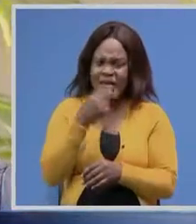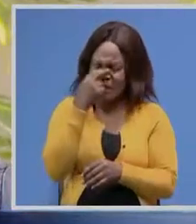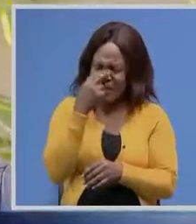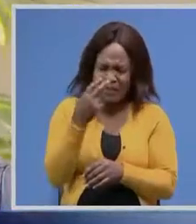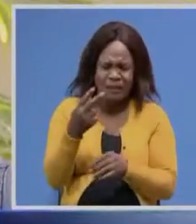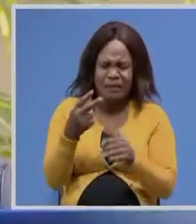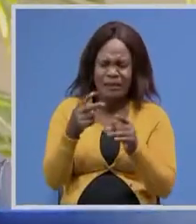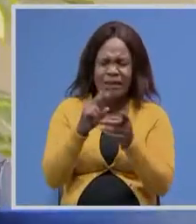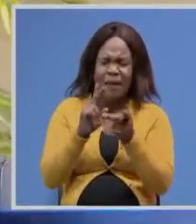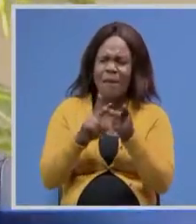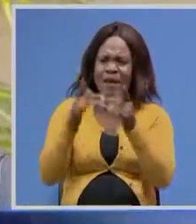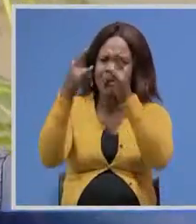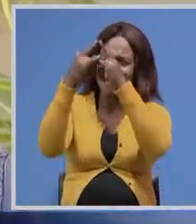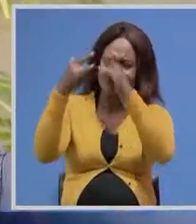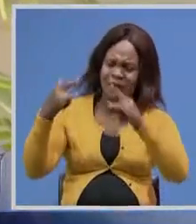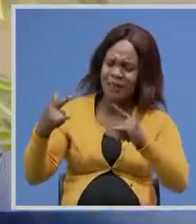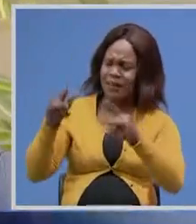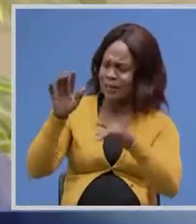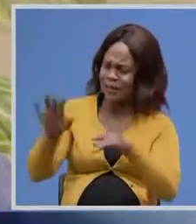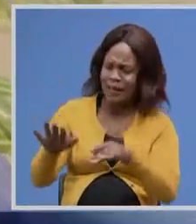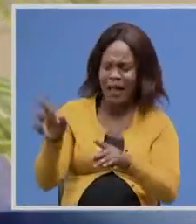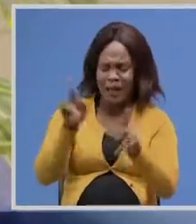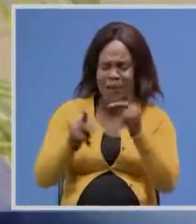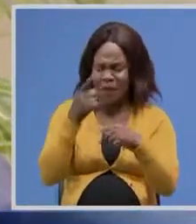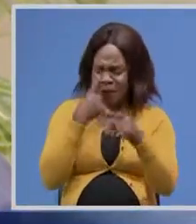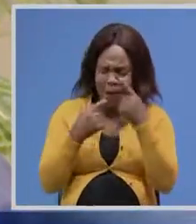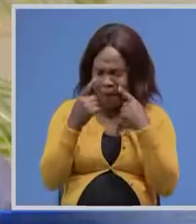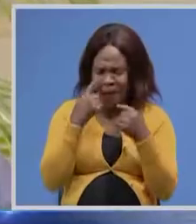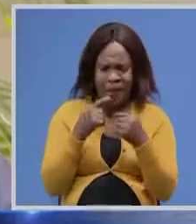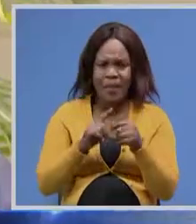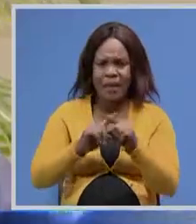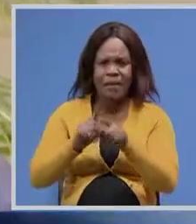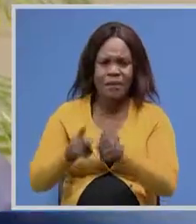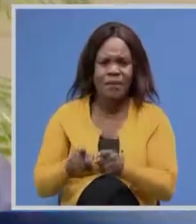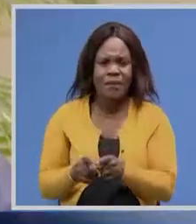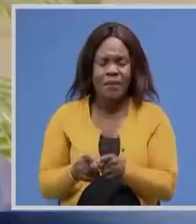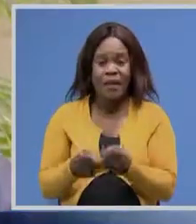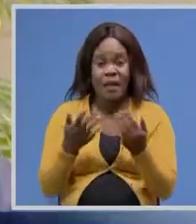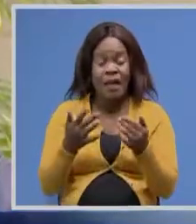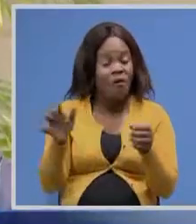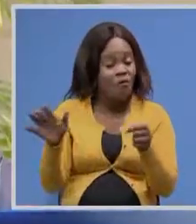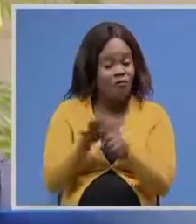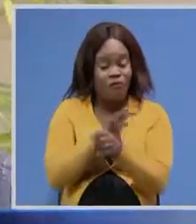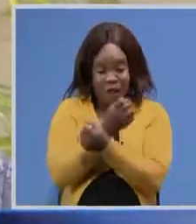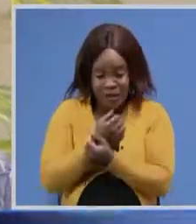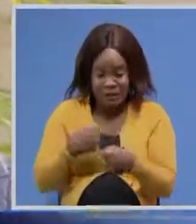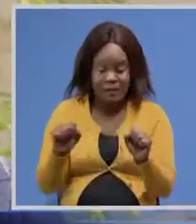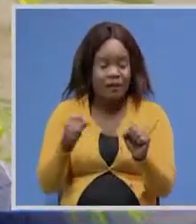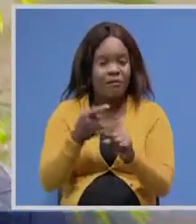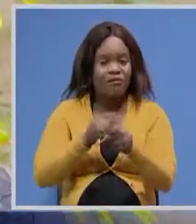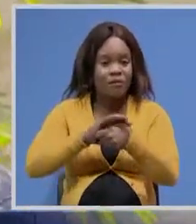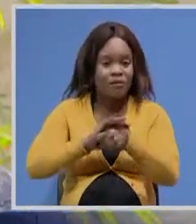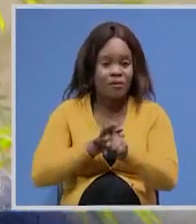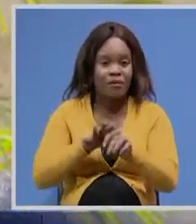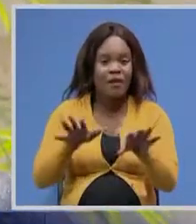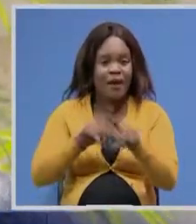pitched at my place, people mourning and things like that. Now fully recovered from COVID-19, but the experience still lingering